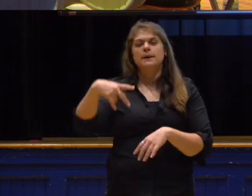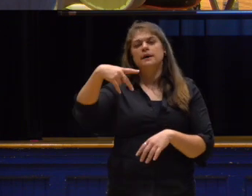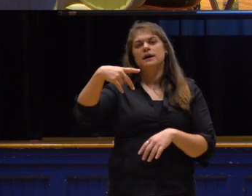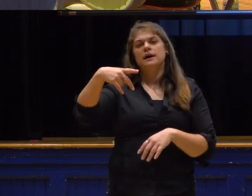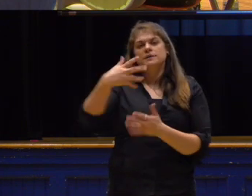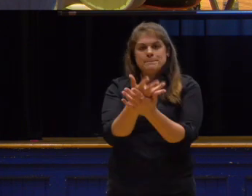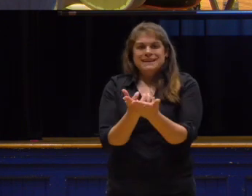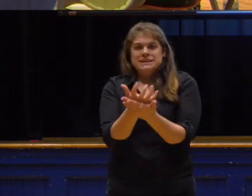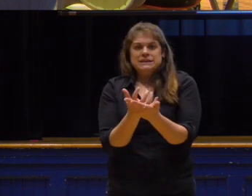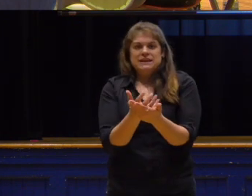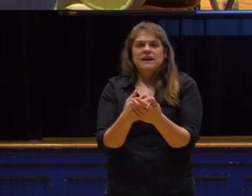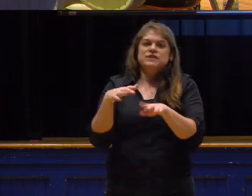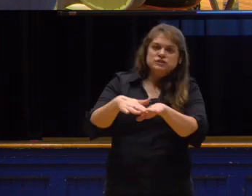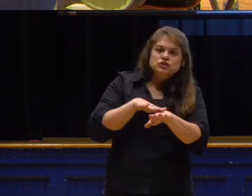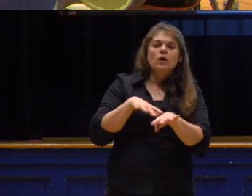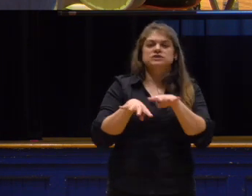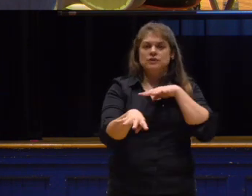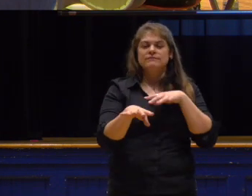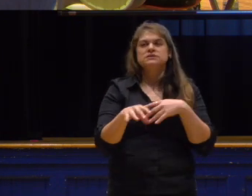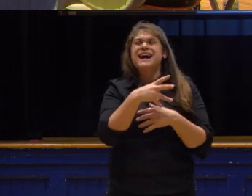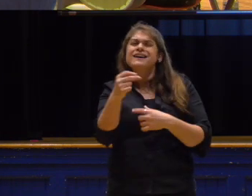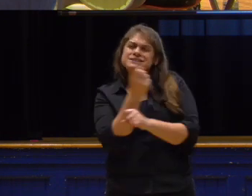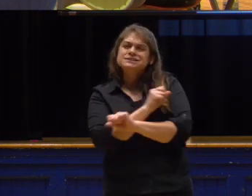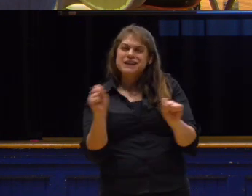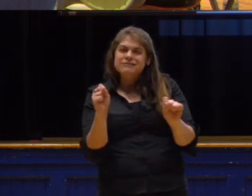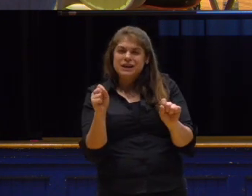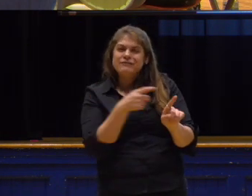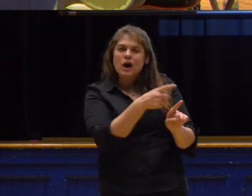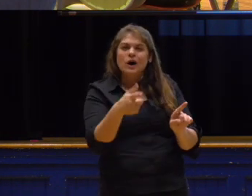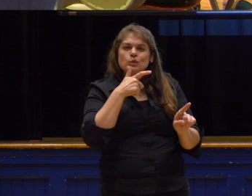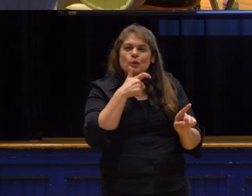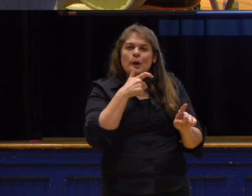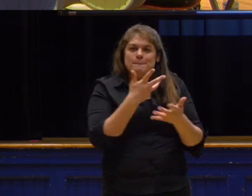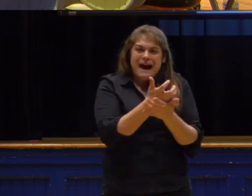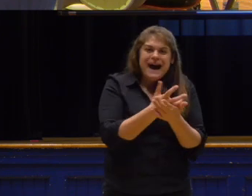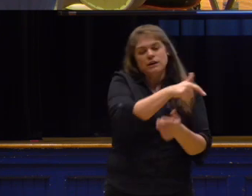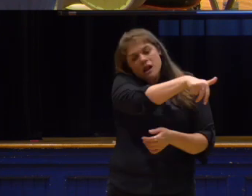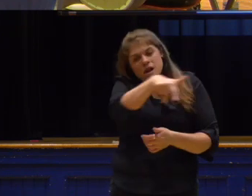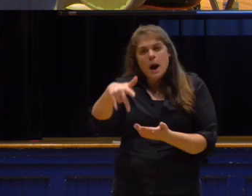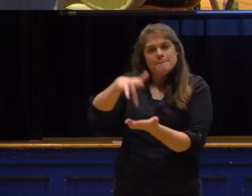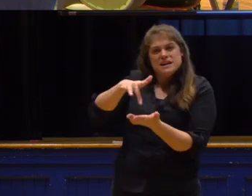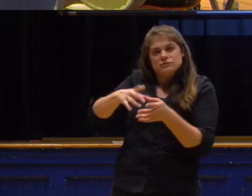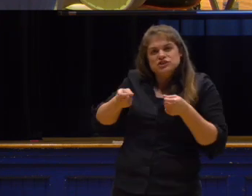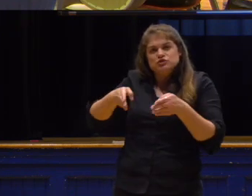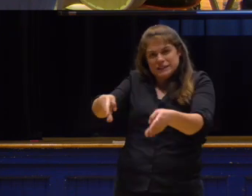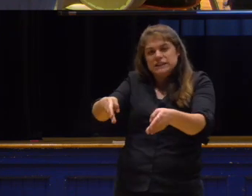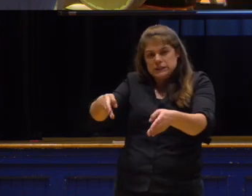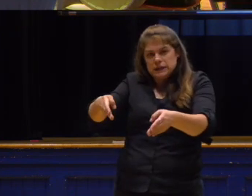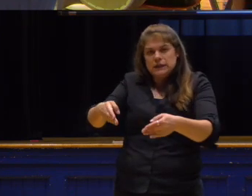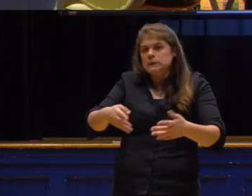the panhandling that slows down traffic and even is a safety concern for the panhandlers who go in the middle of the street?